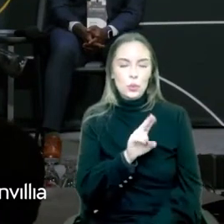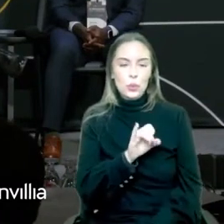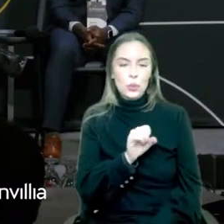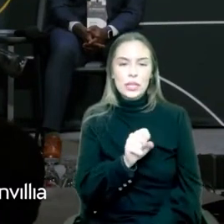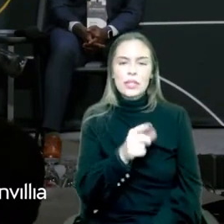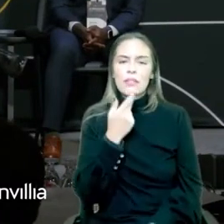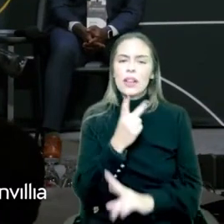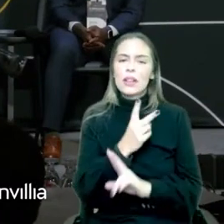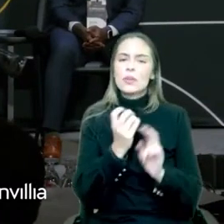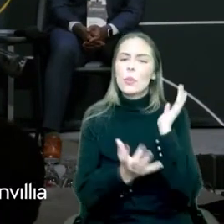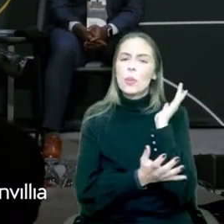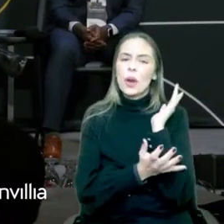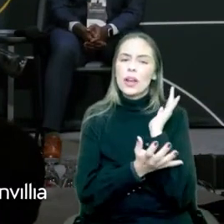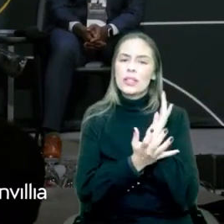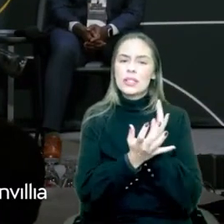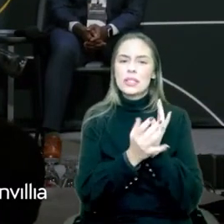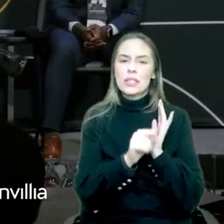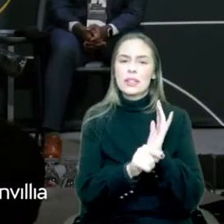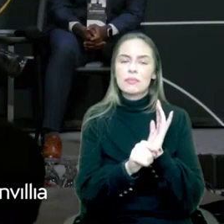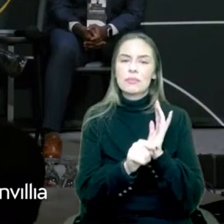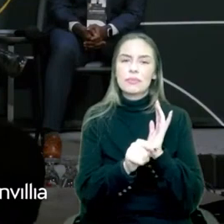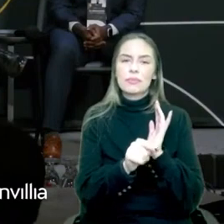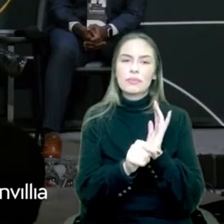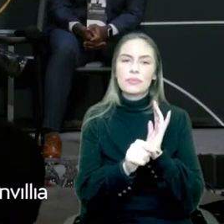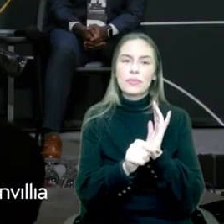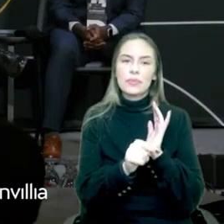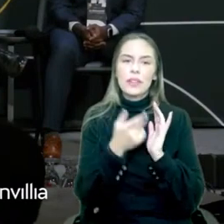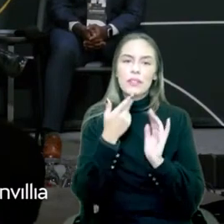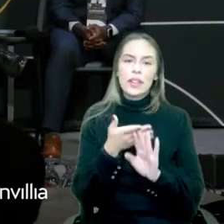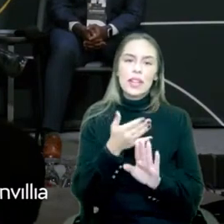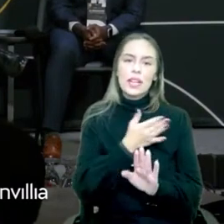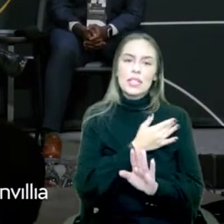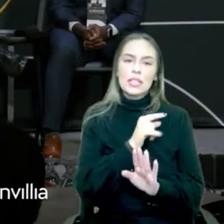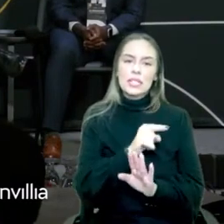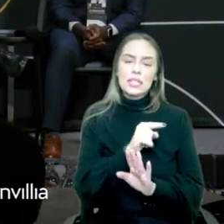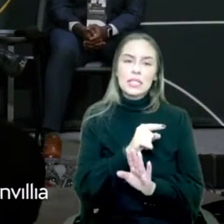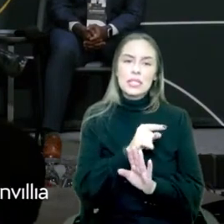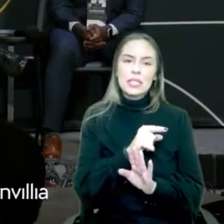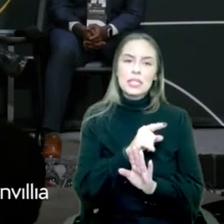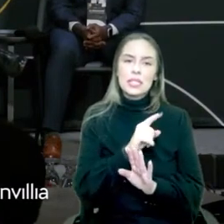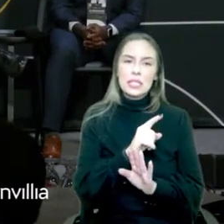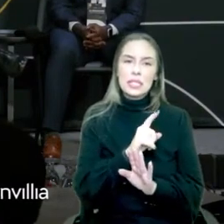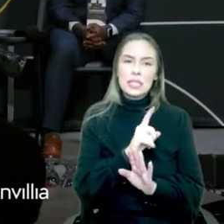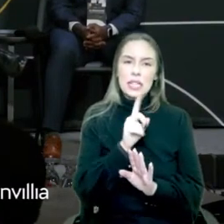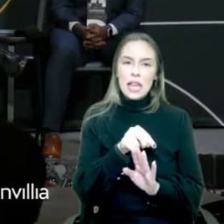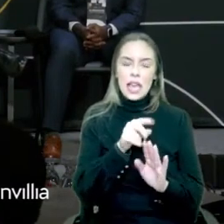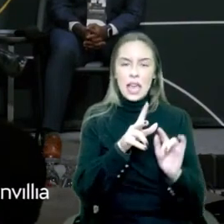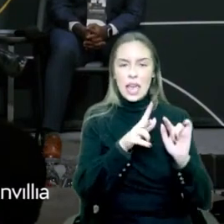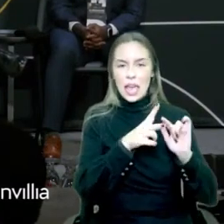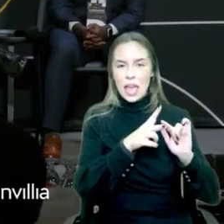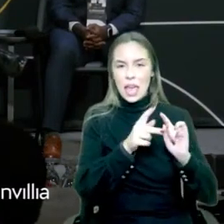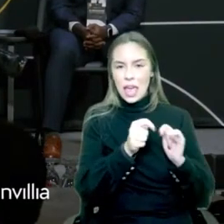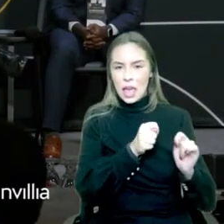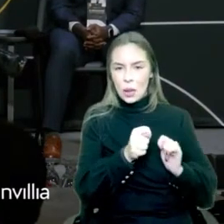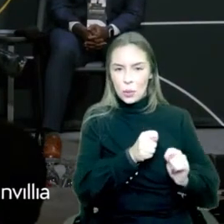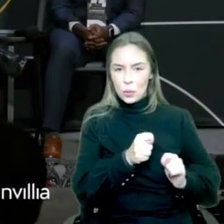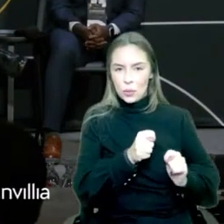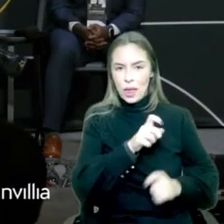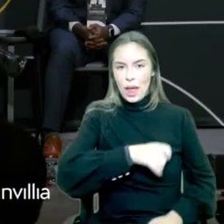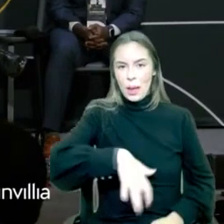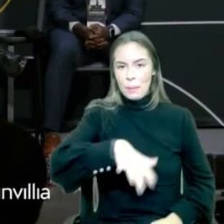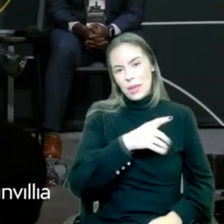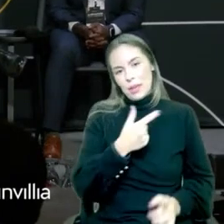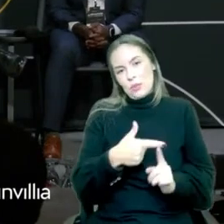just spoke. So you are in a regulated environment, you're pharmaceutical